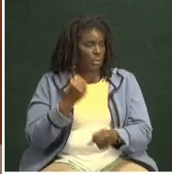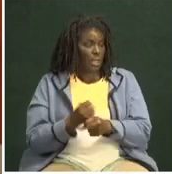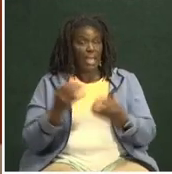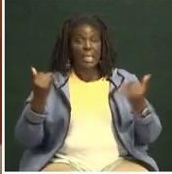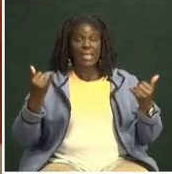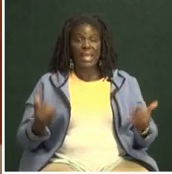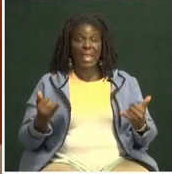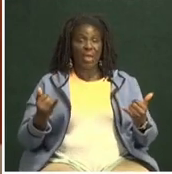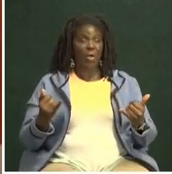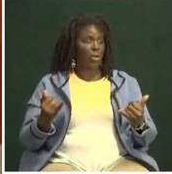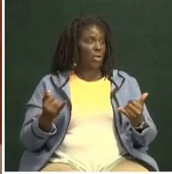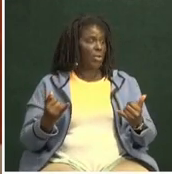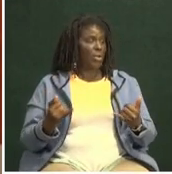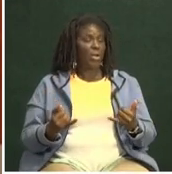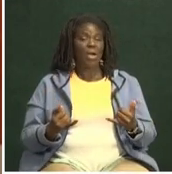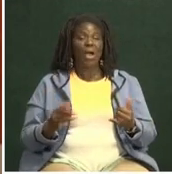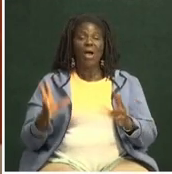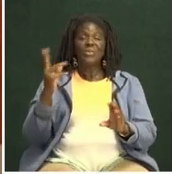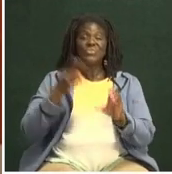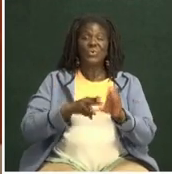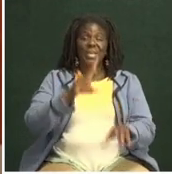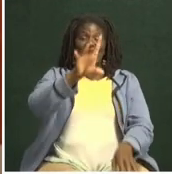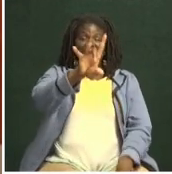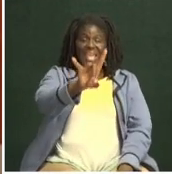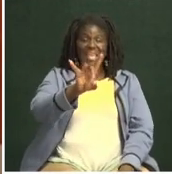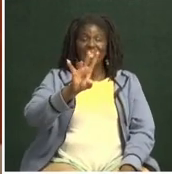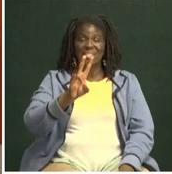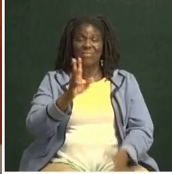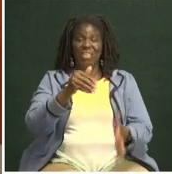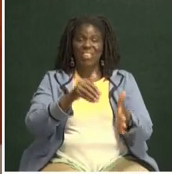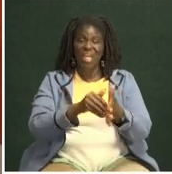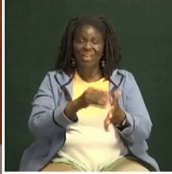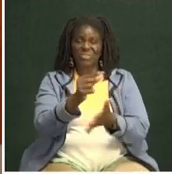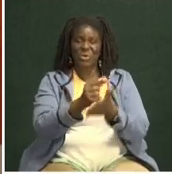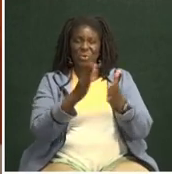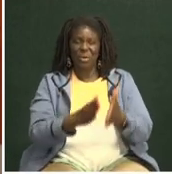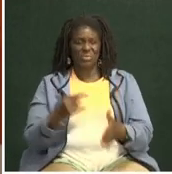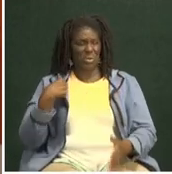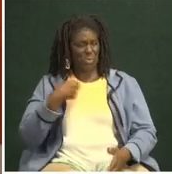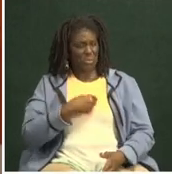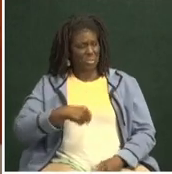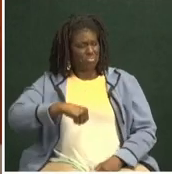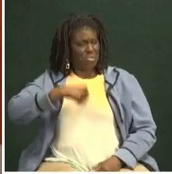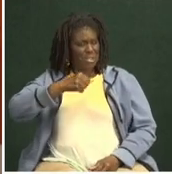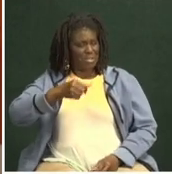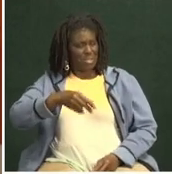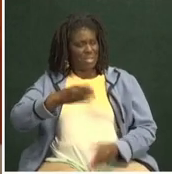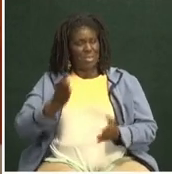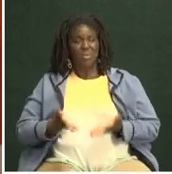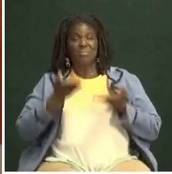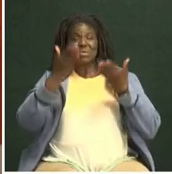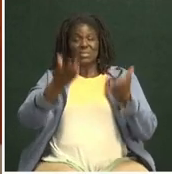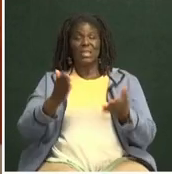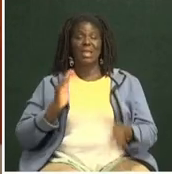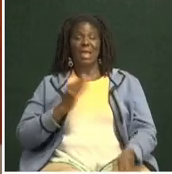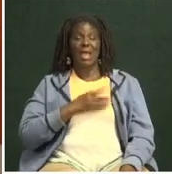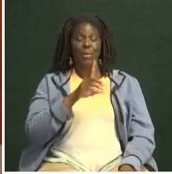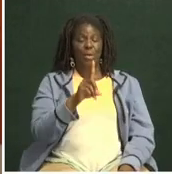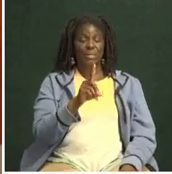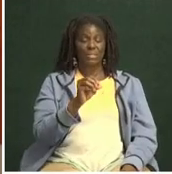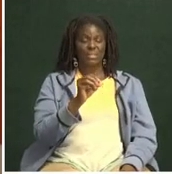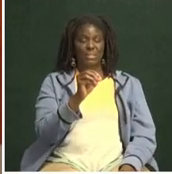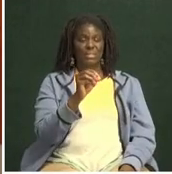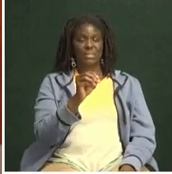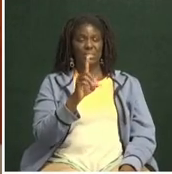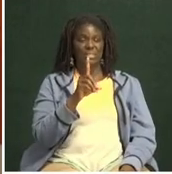Now, joining over 87,000 alumni, proudly we present our doctoral, master, and baccalaureate candidates